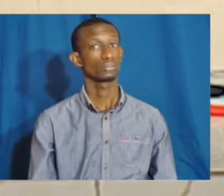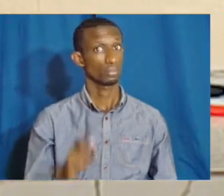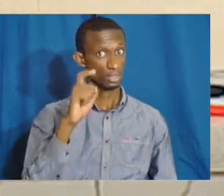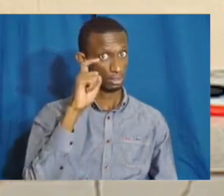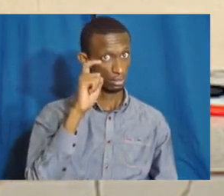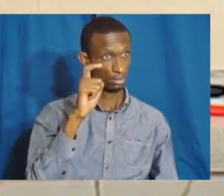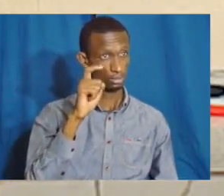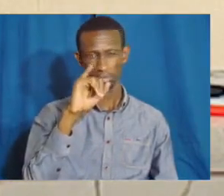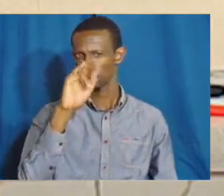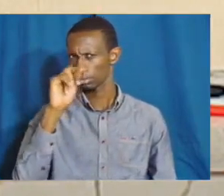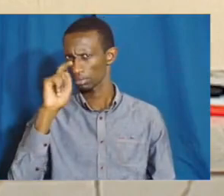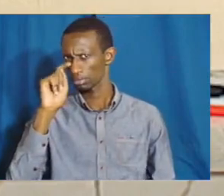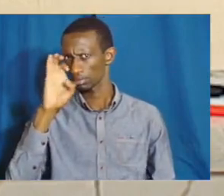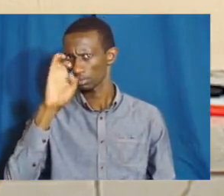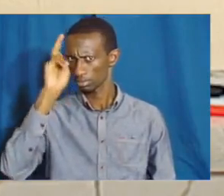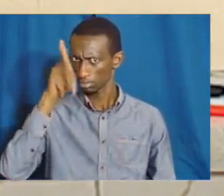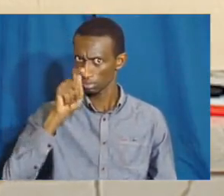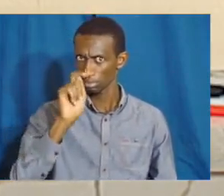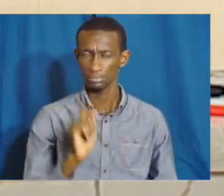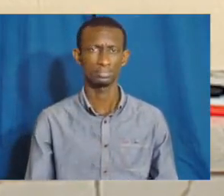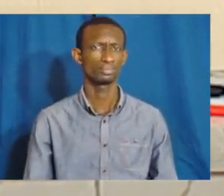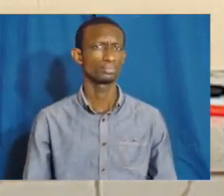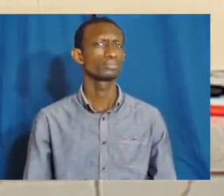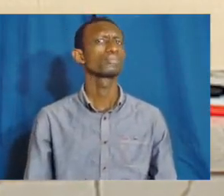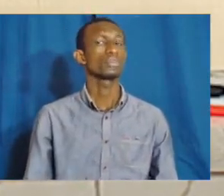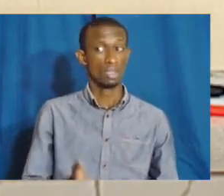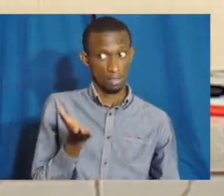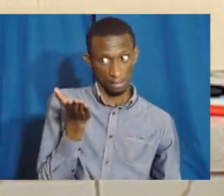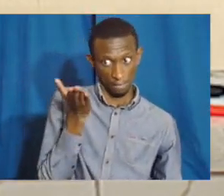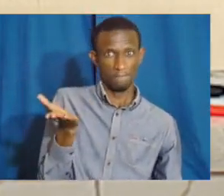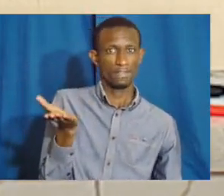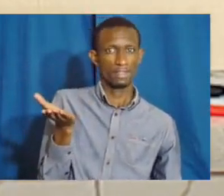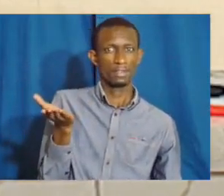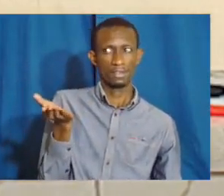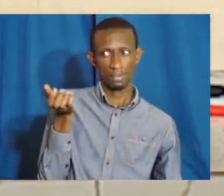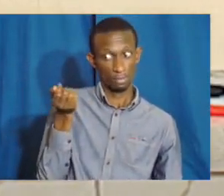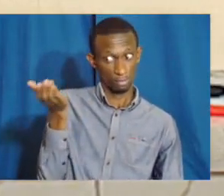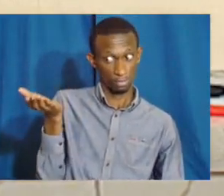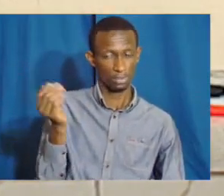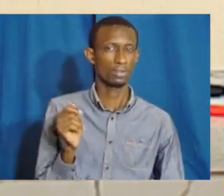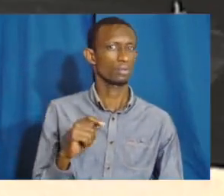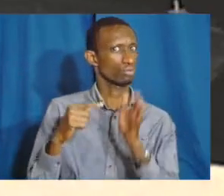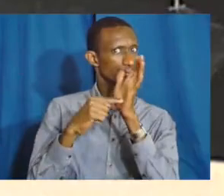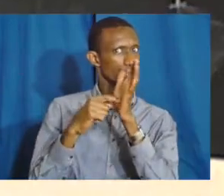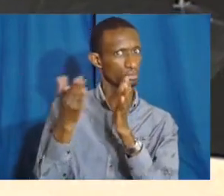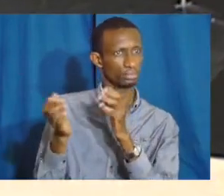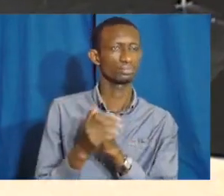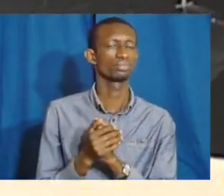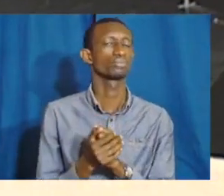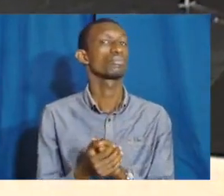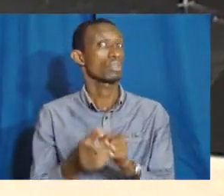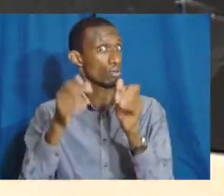X-intercept. We have an example. we have y